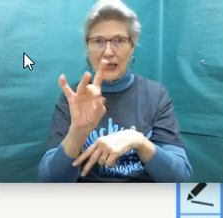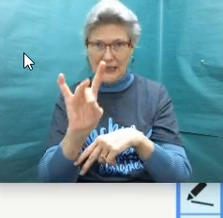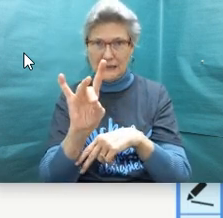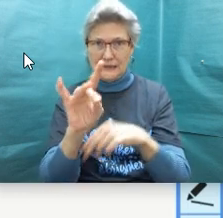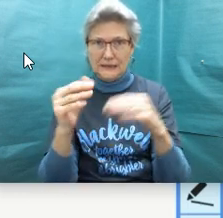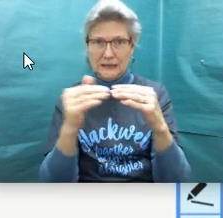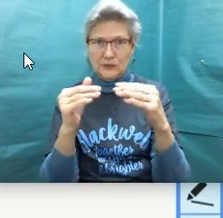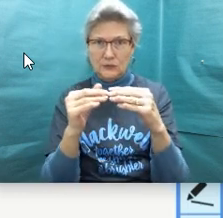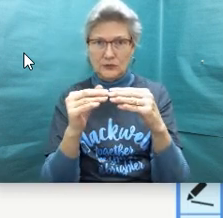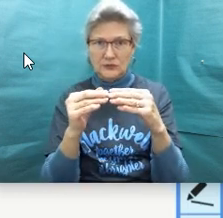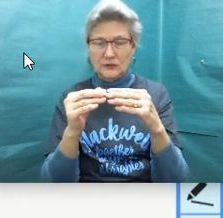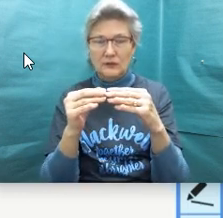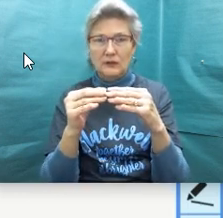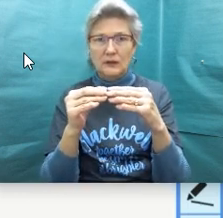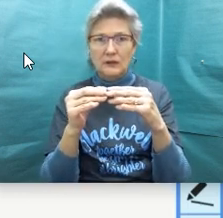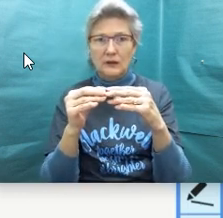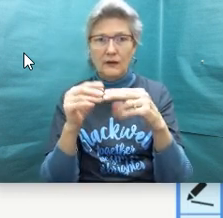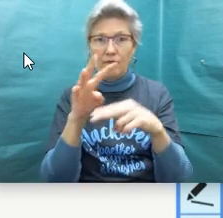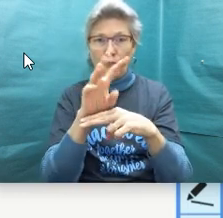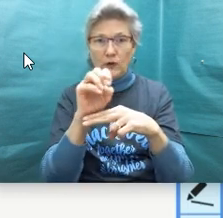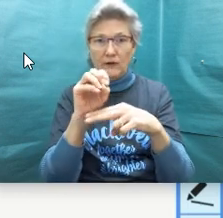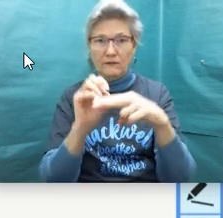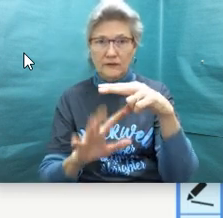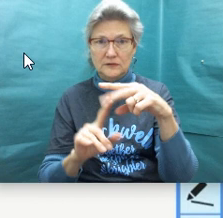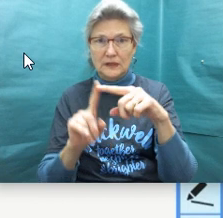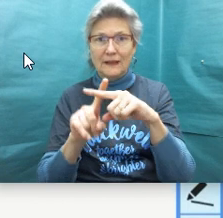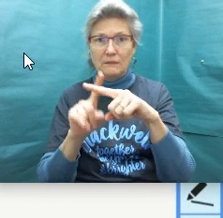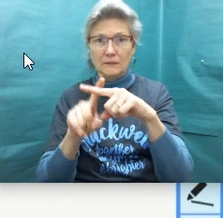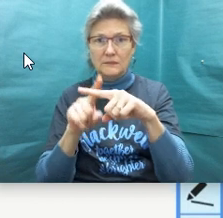that I had from the mixed number.